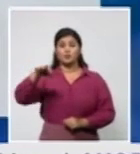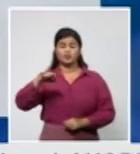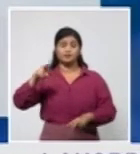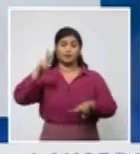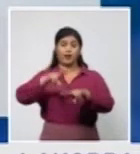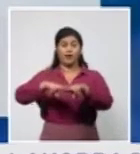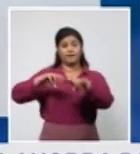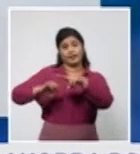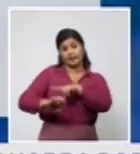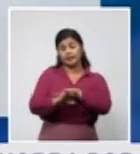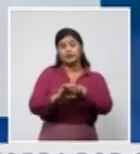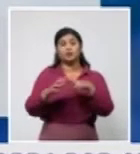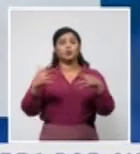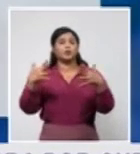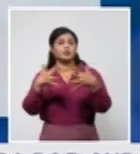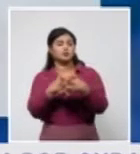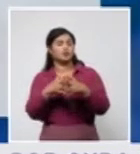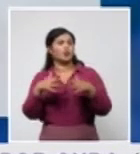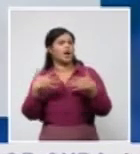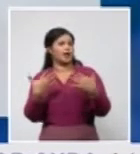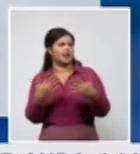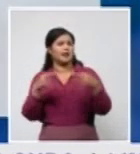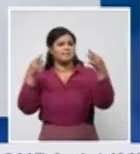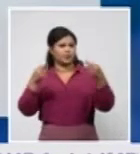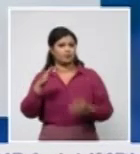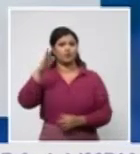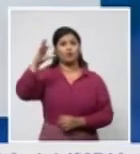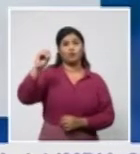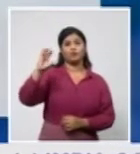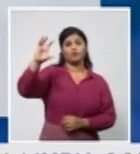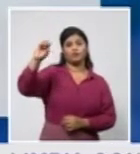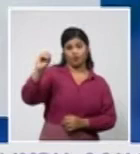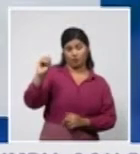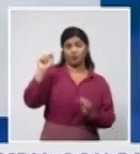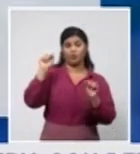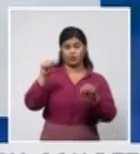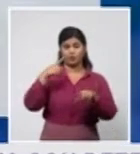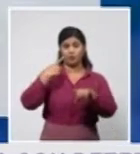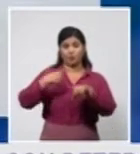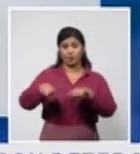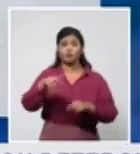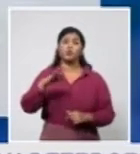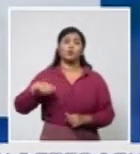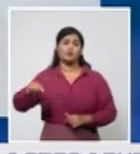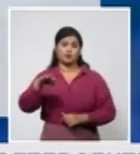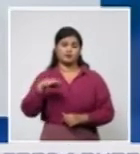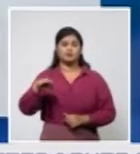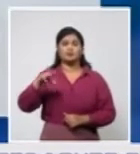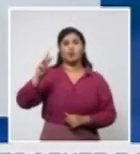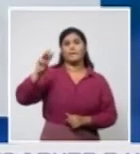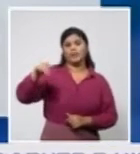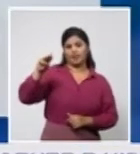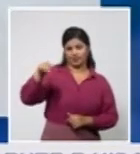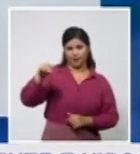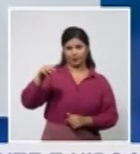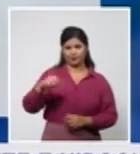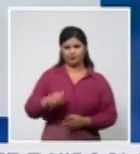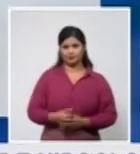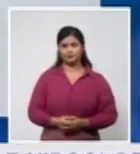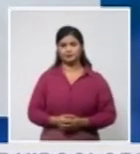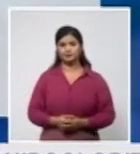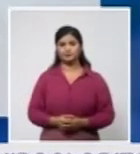representing 27.2%, and all are linked to the recent outbreak in the municipality of